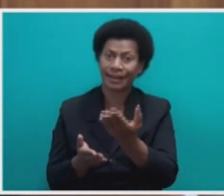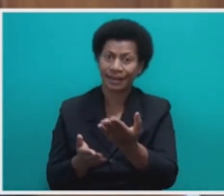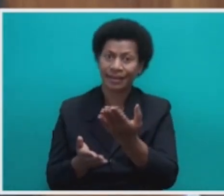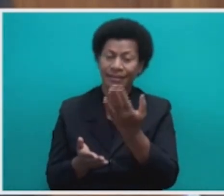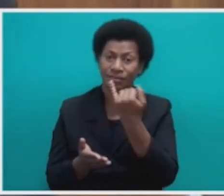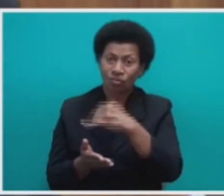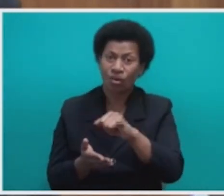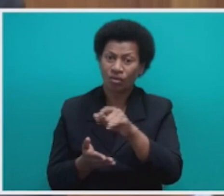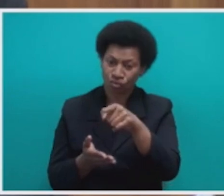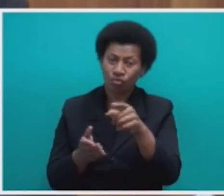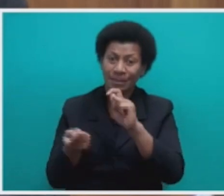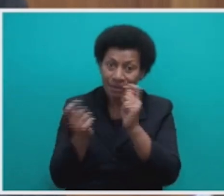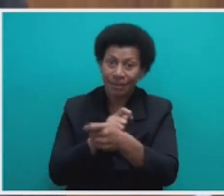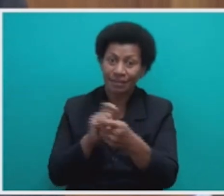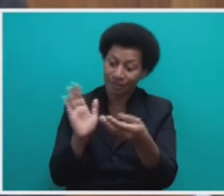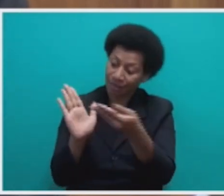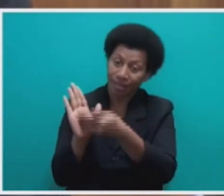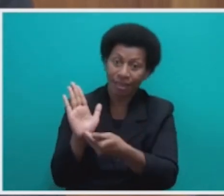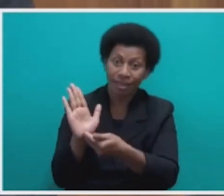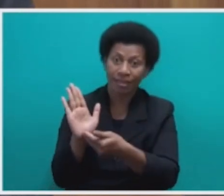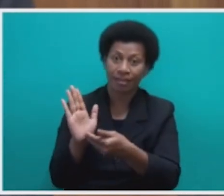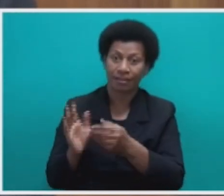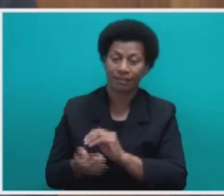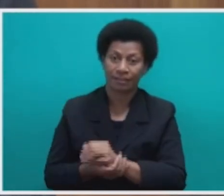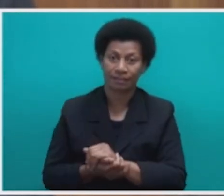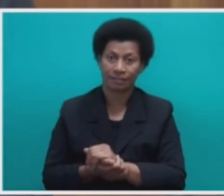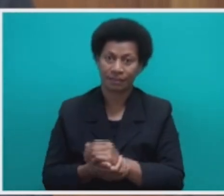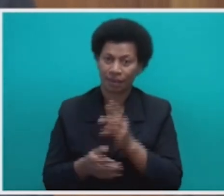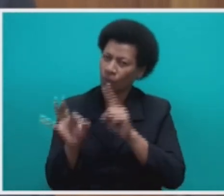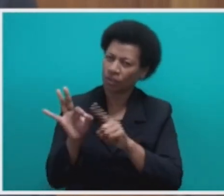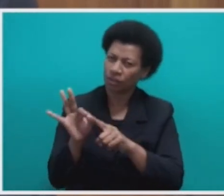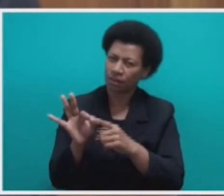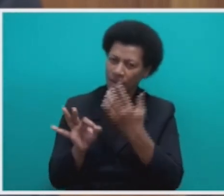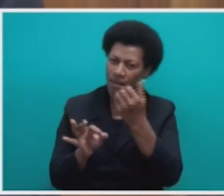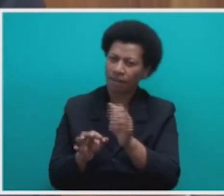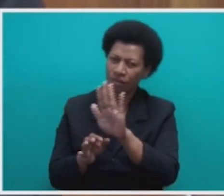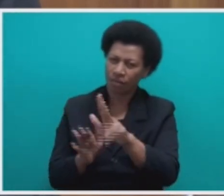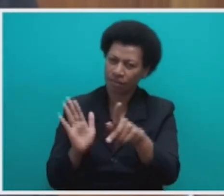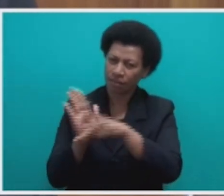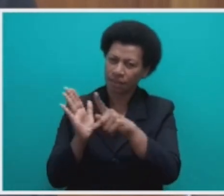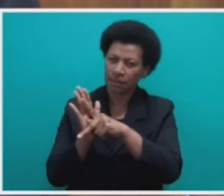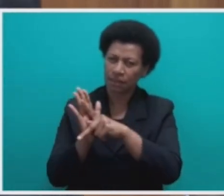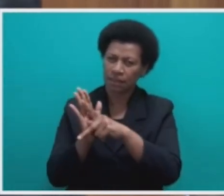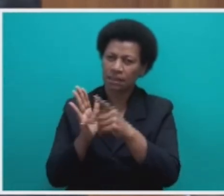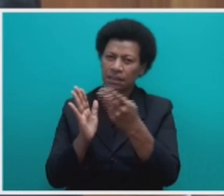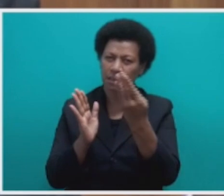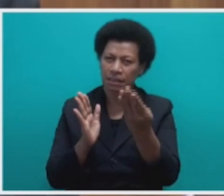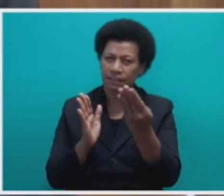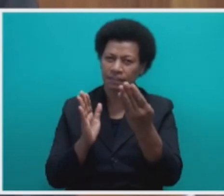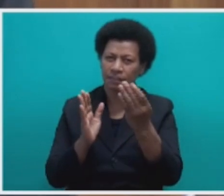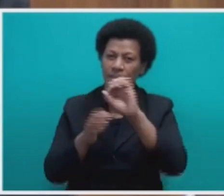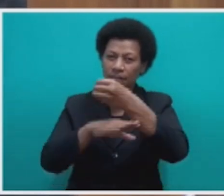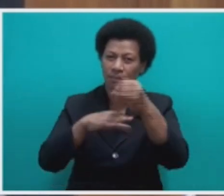So the question is, has your reduction in duty worked? Because how long does